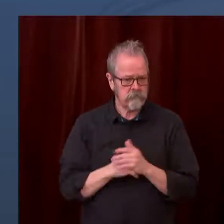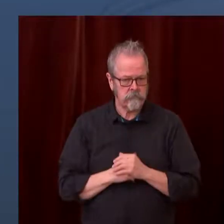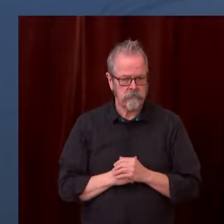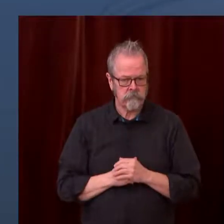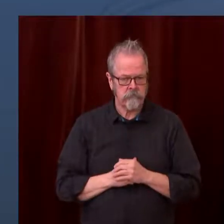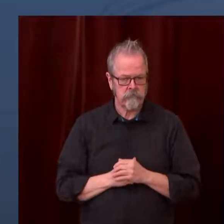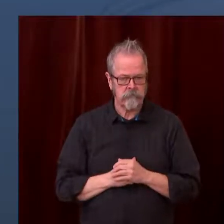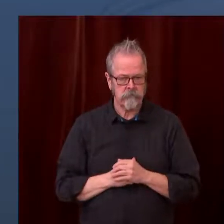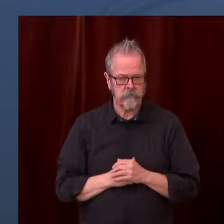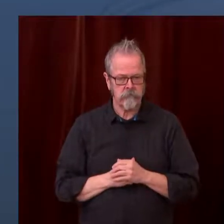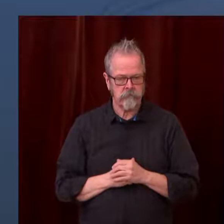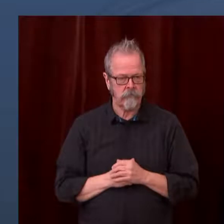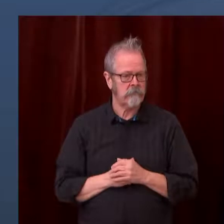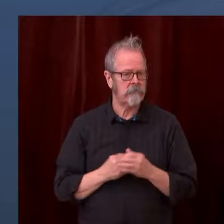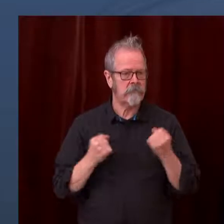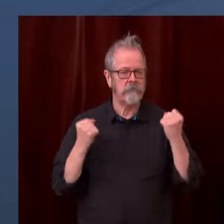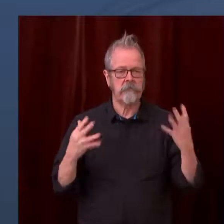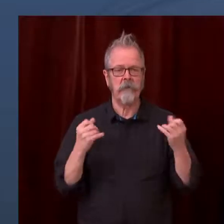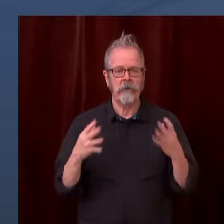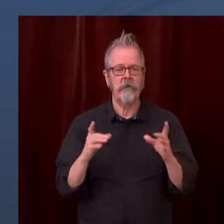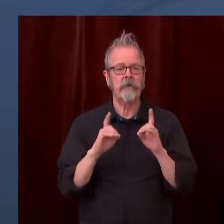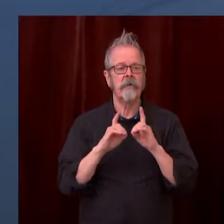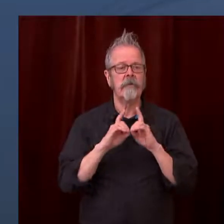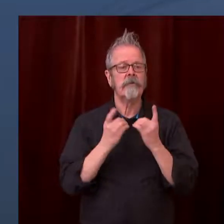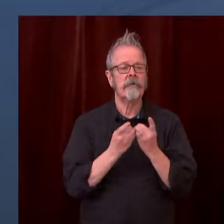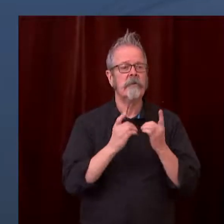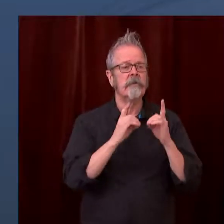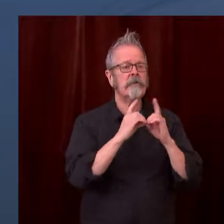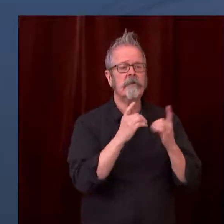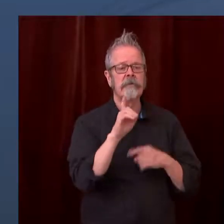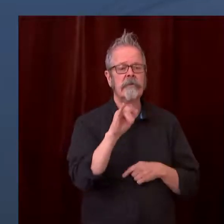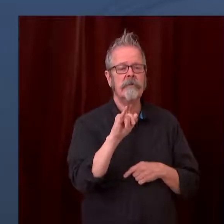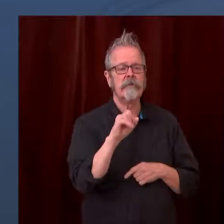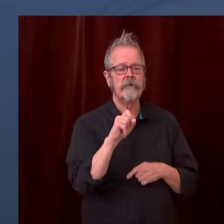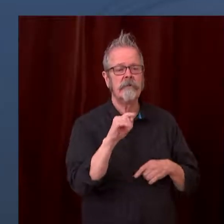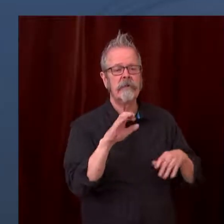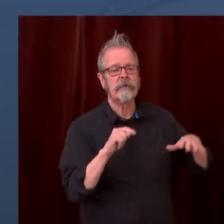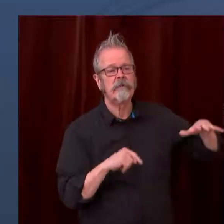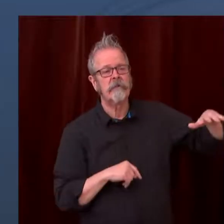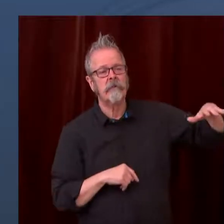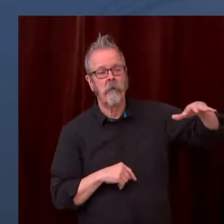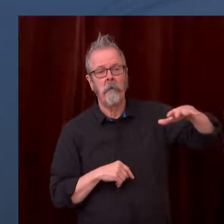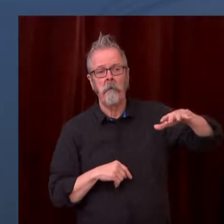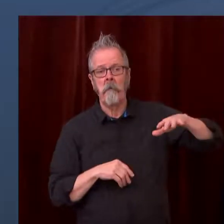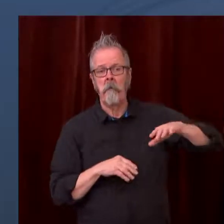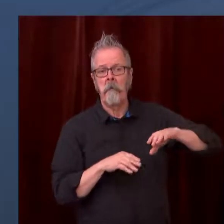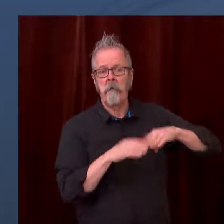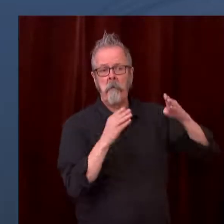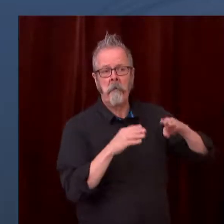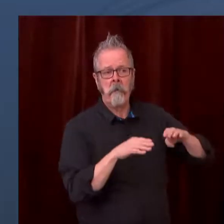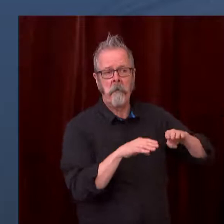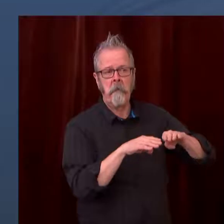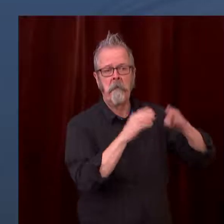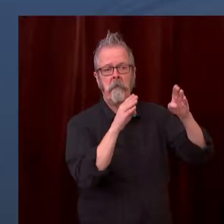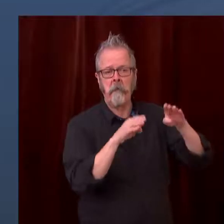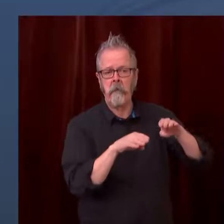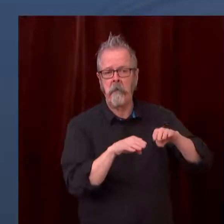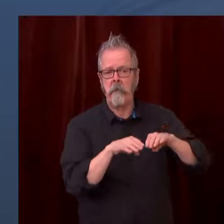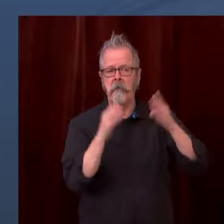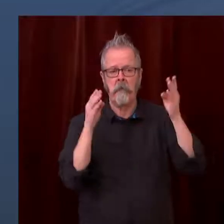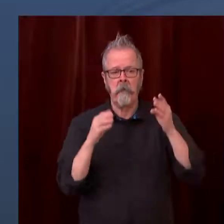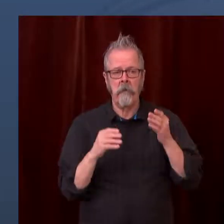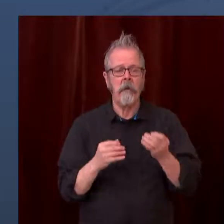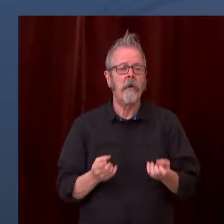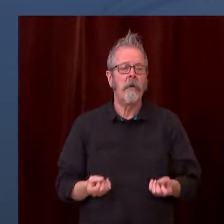districts expand their on-site learning. I think in some conversations, people who ruled it out